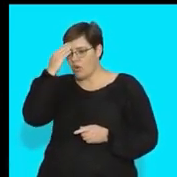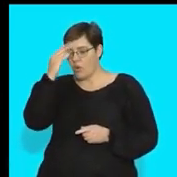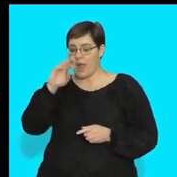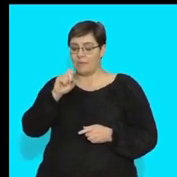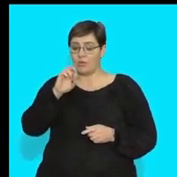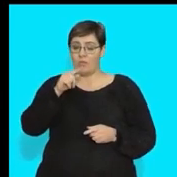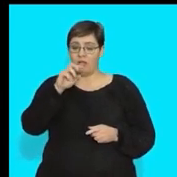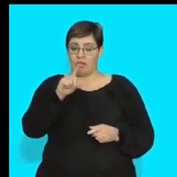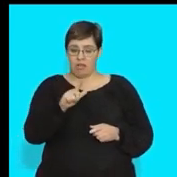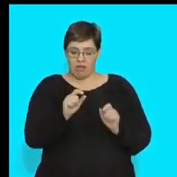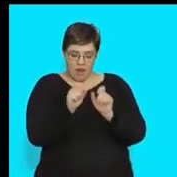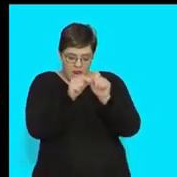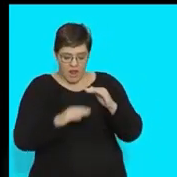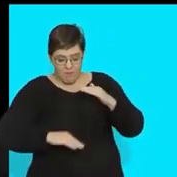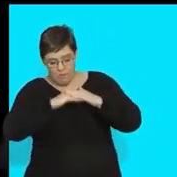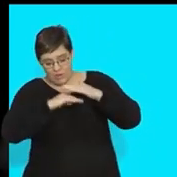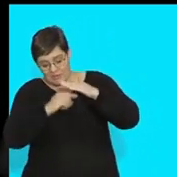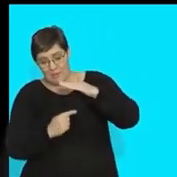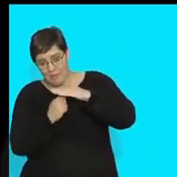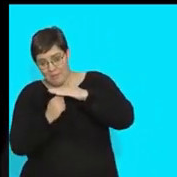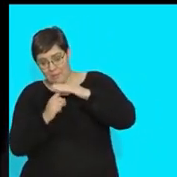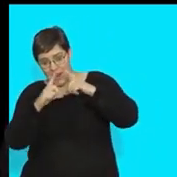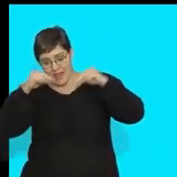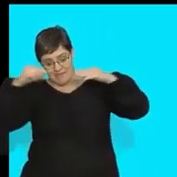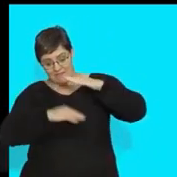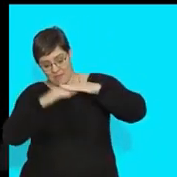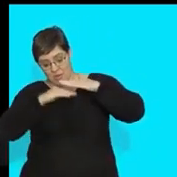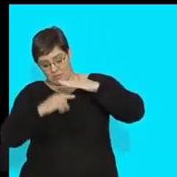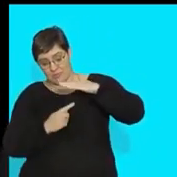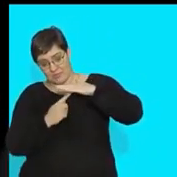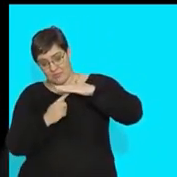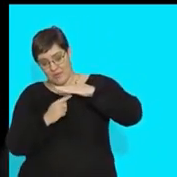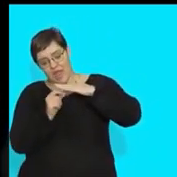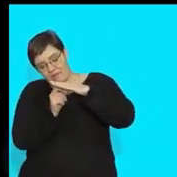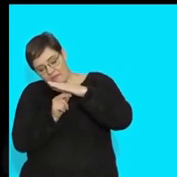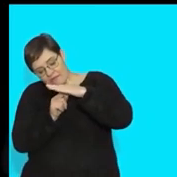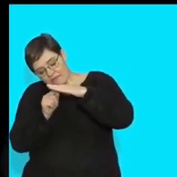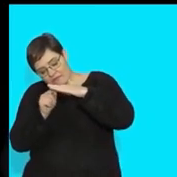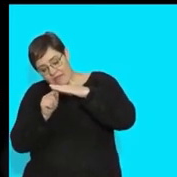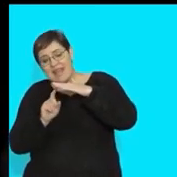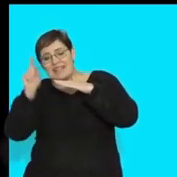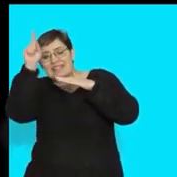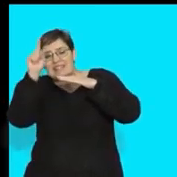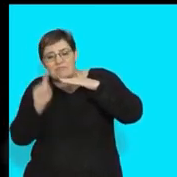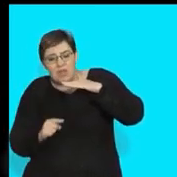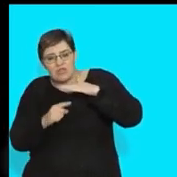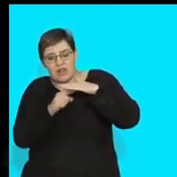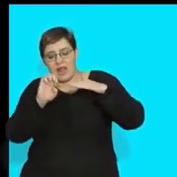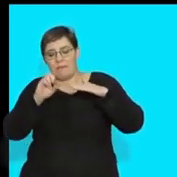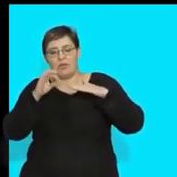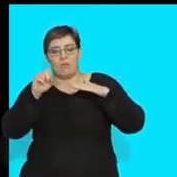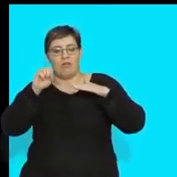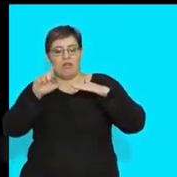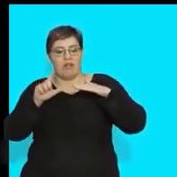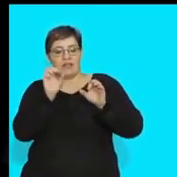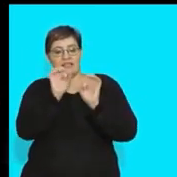tissue. At the bottom on a leaf, what do I have? I have specialized epidermal cells